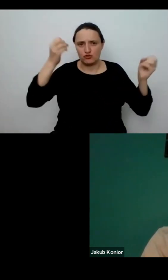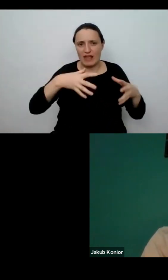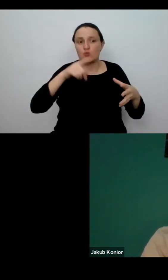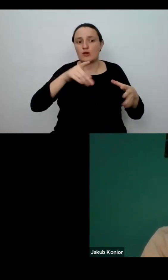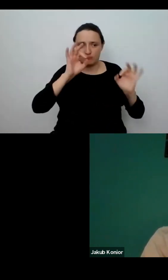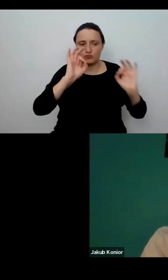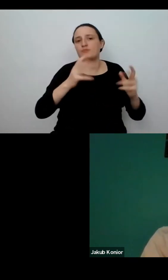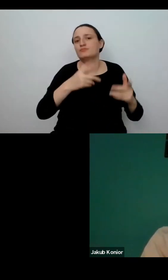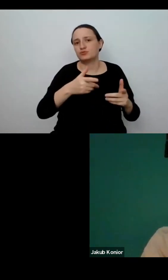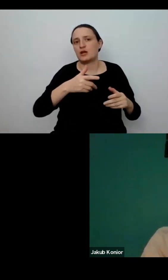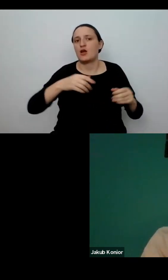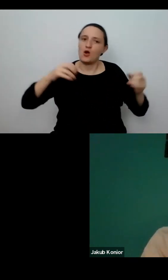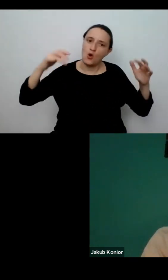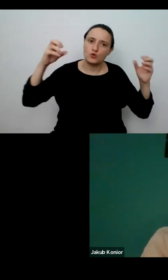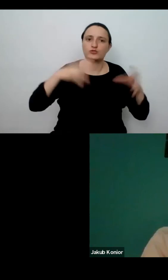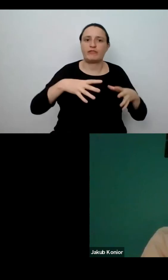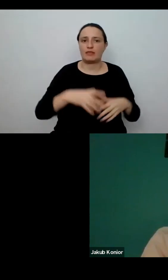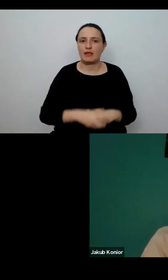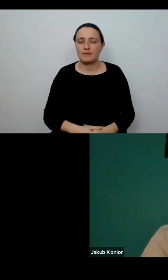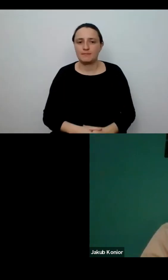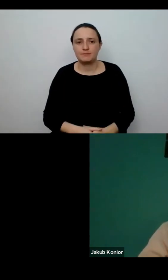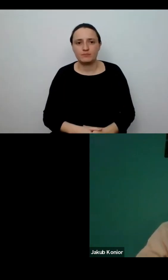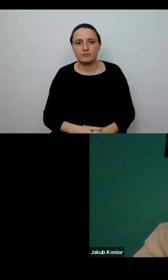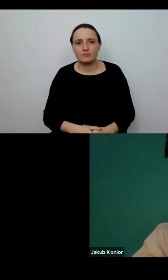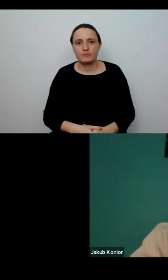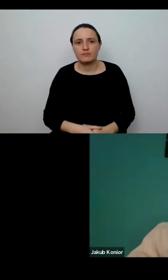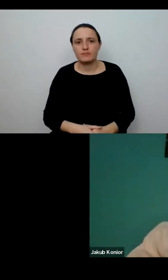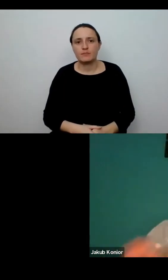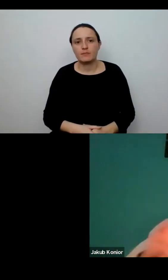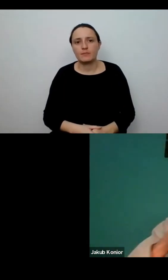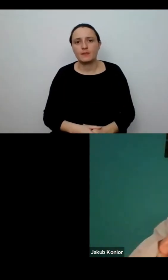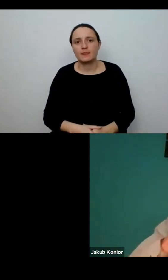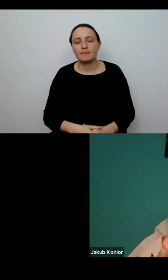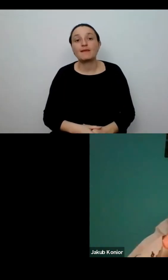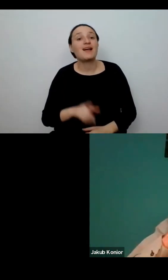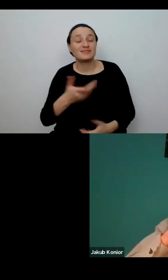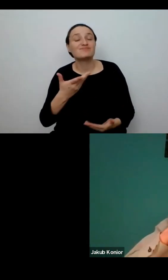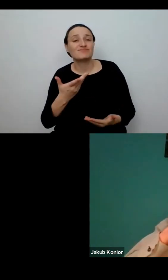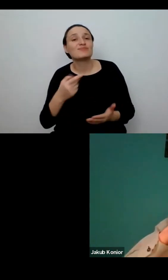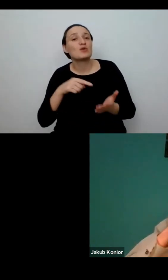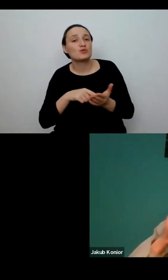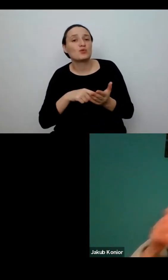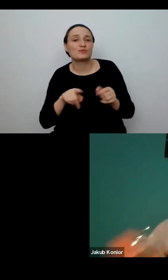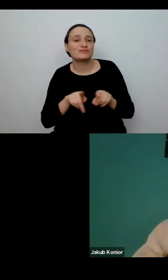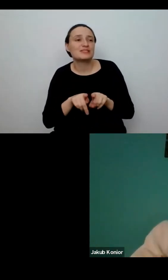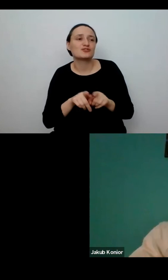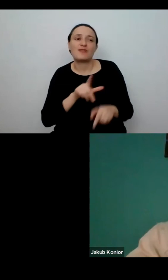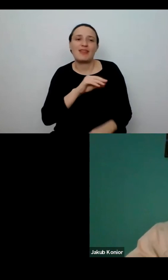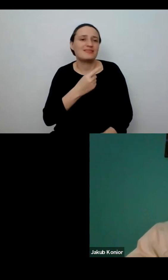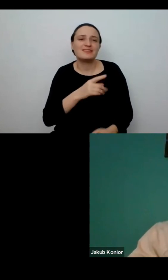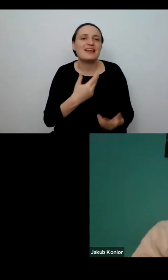because the LED are so much better, but because we are